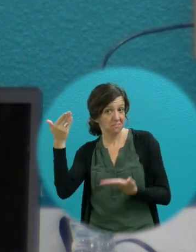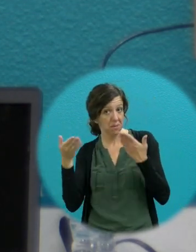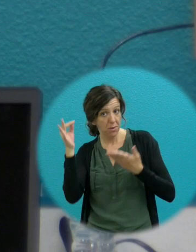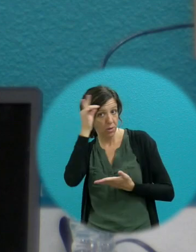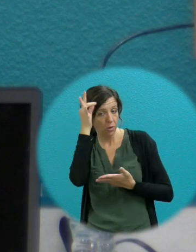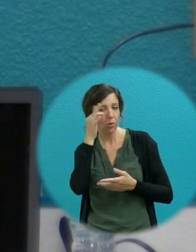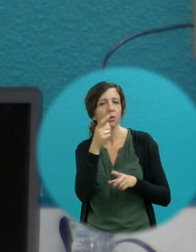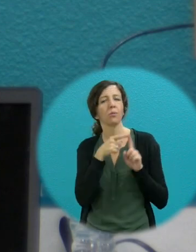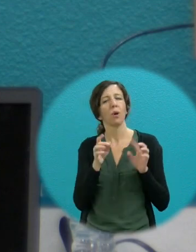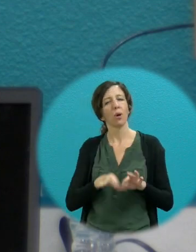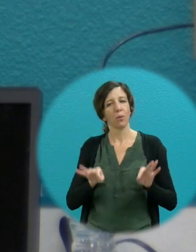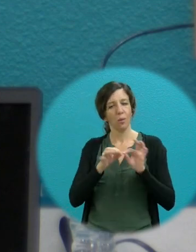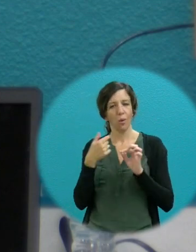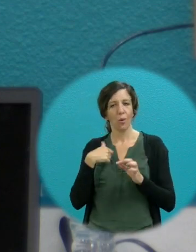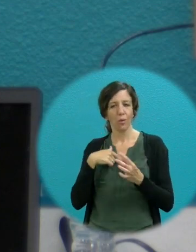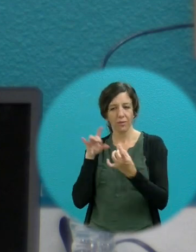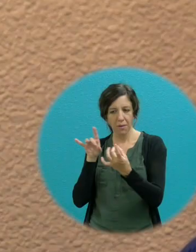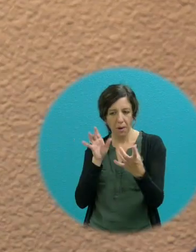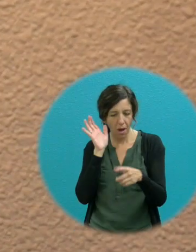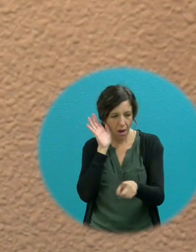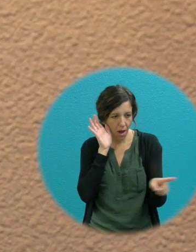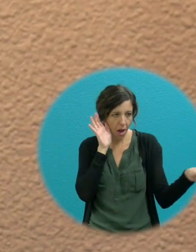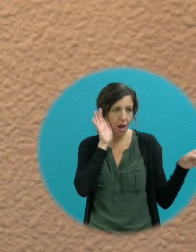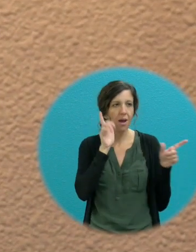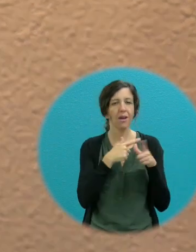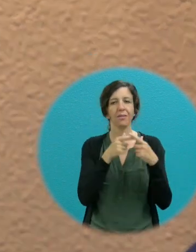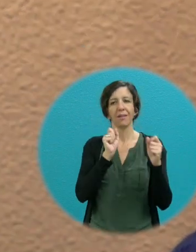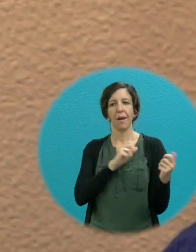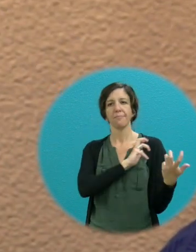really make it tailored to everyone's needs.